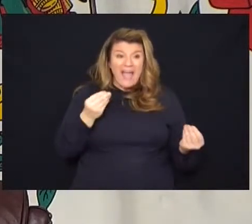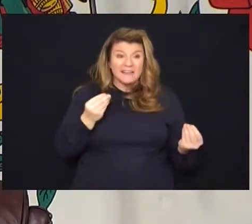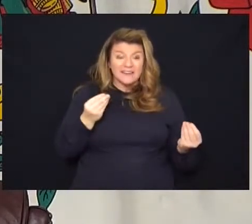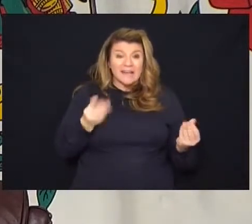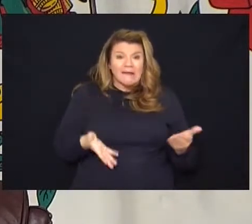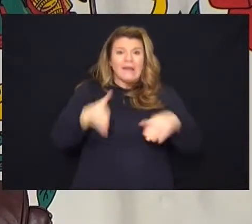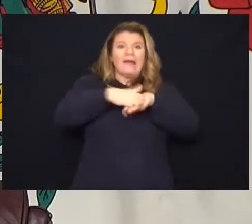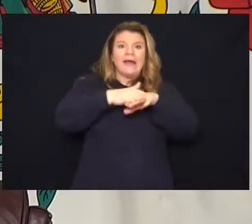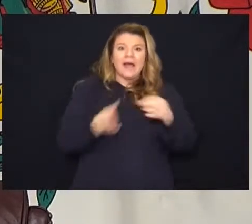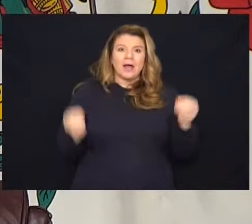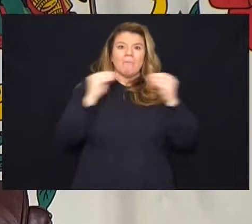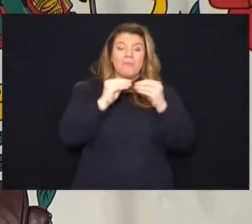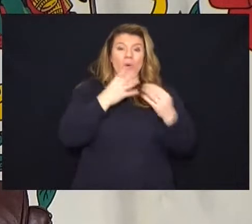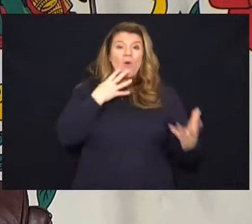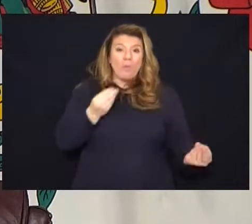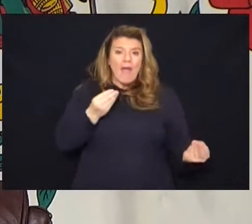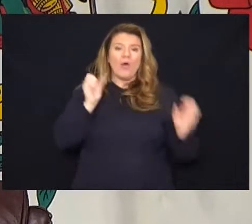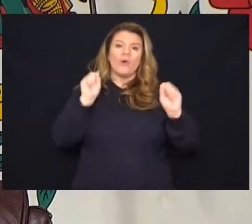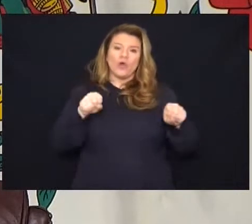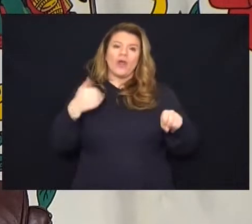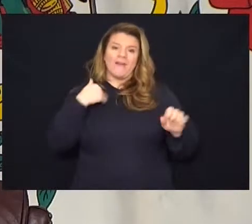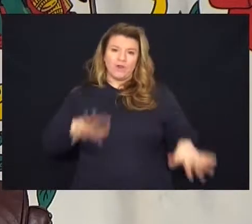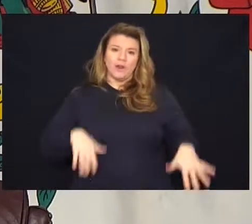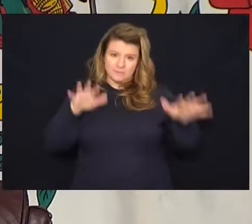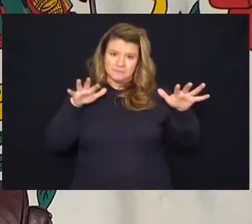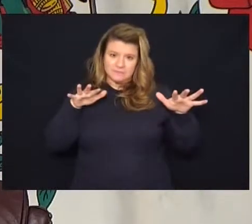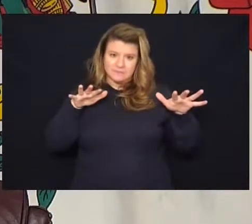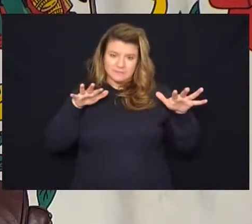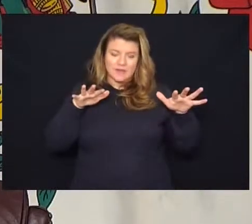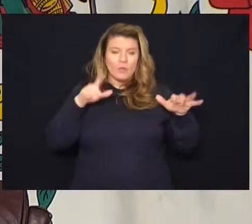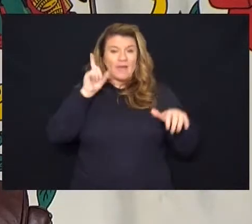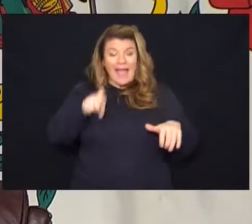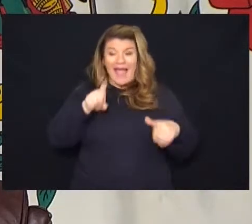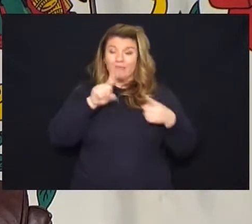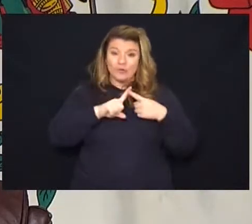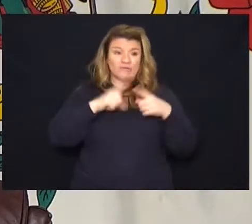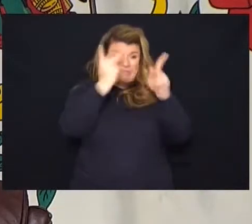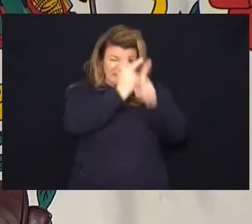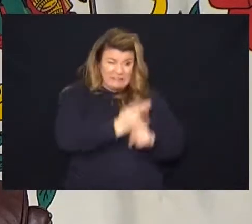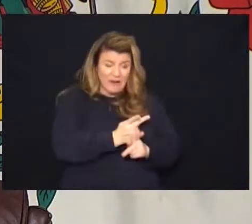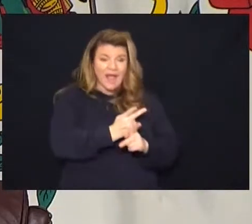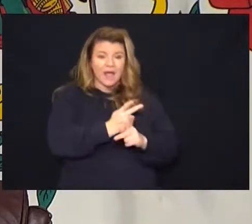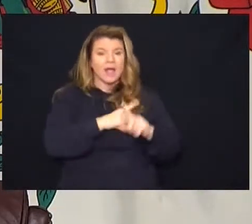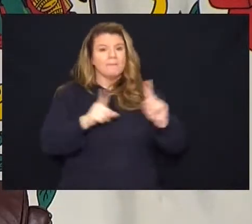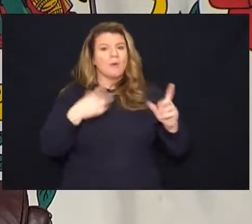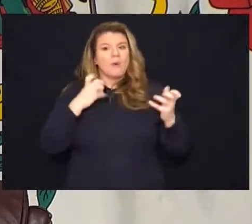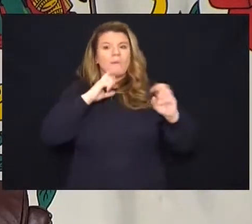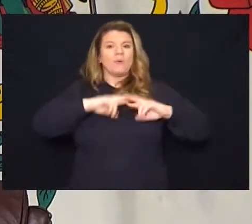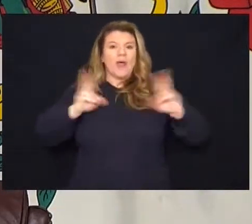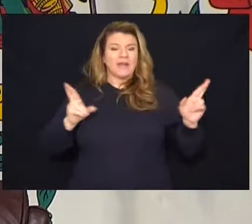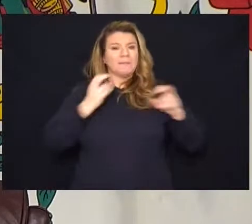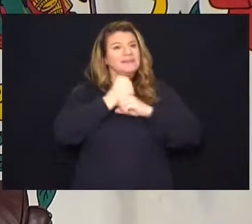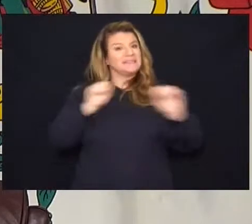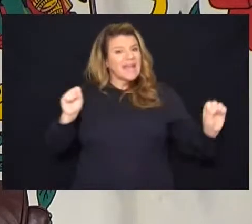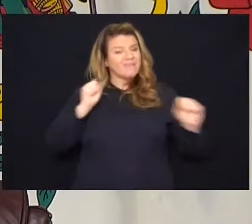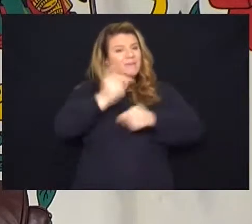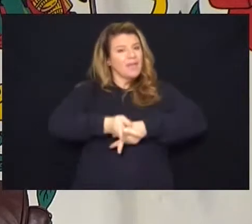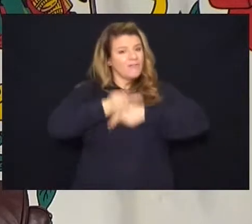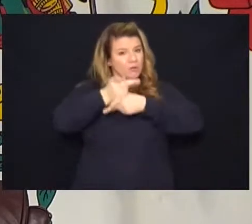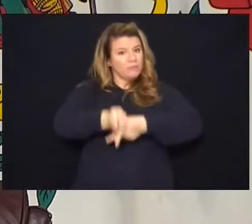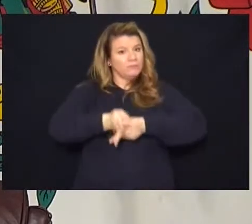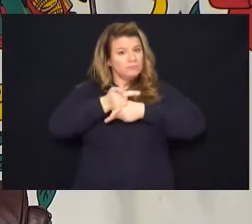everything, we can get into a situation where we have this flooding, and we're going to have to just deal with it. But nevertheless, be safe and be